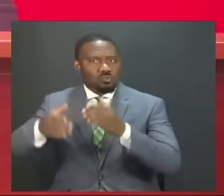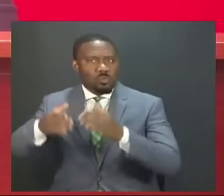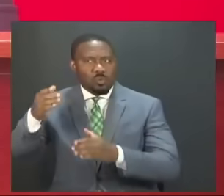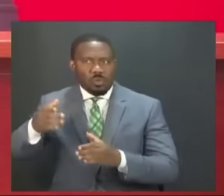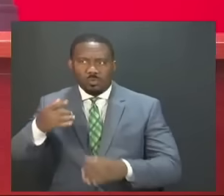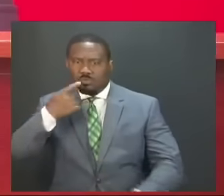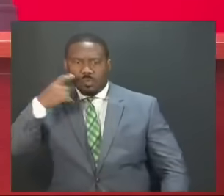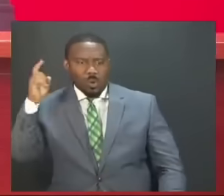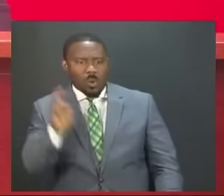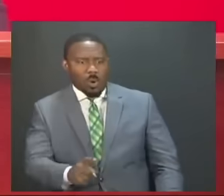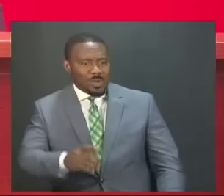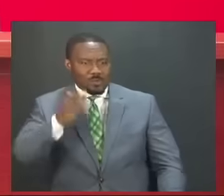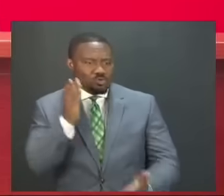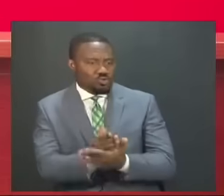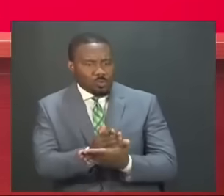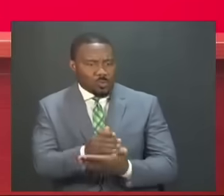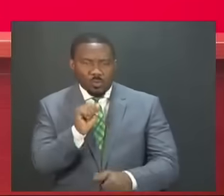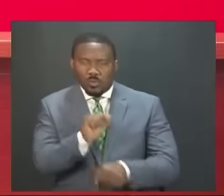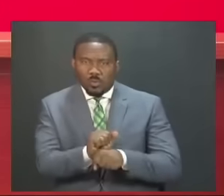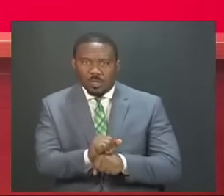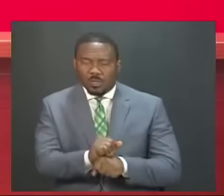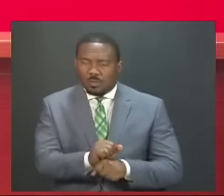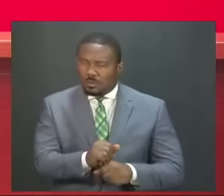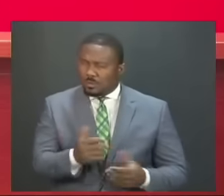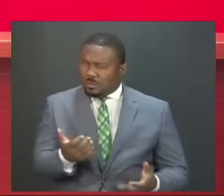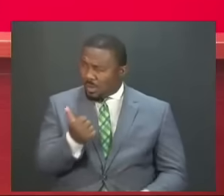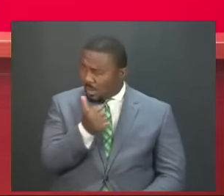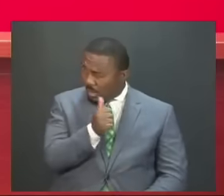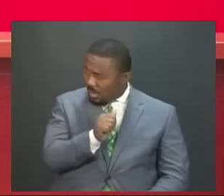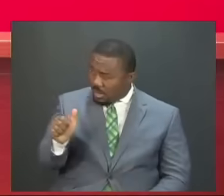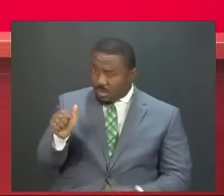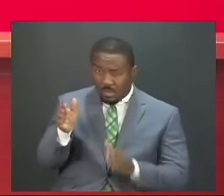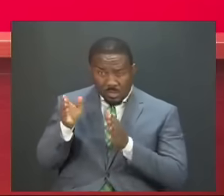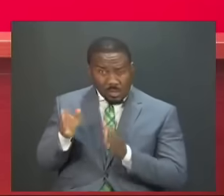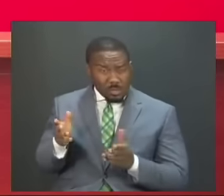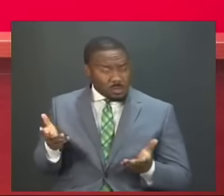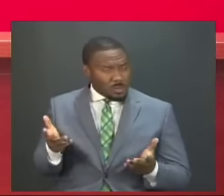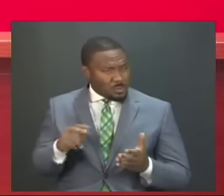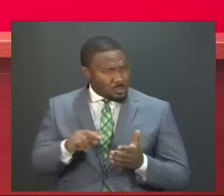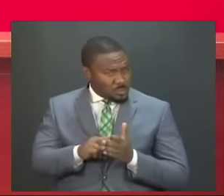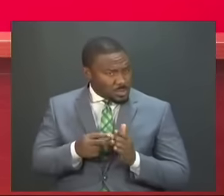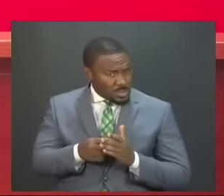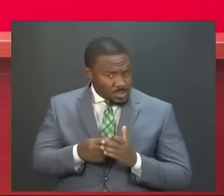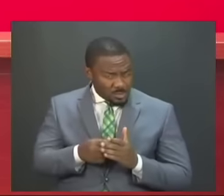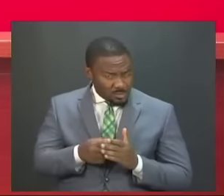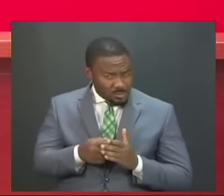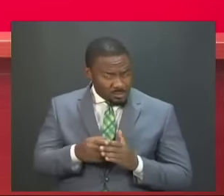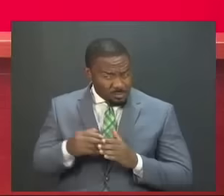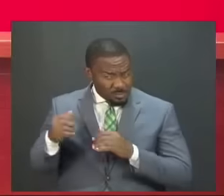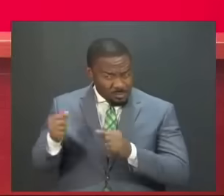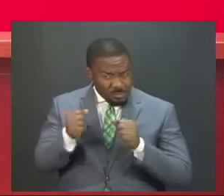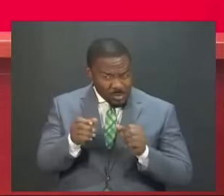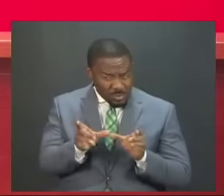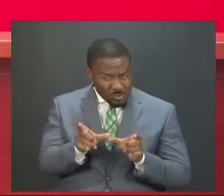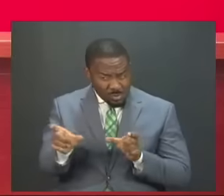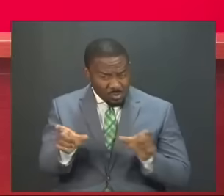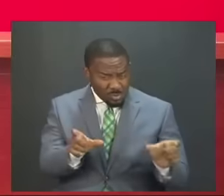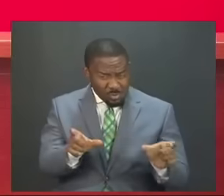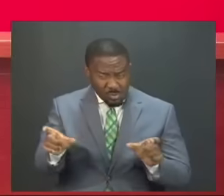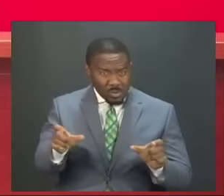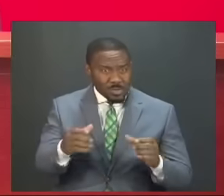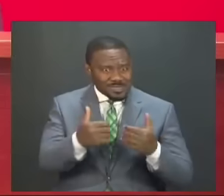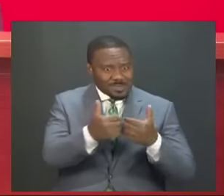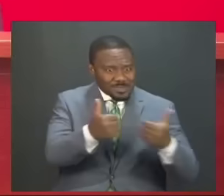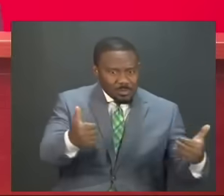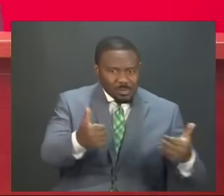That would undermine the concept of separation of powers and paralyze